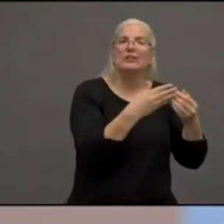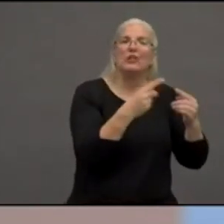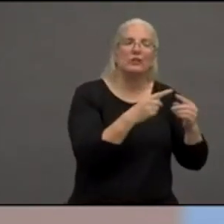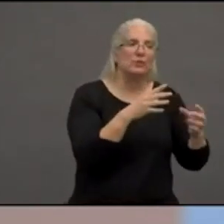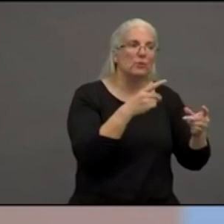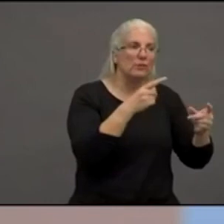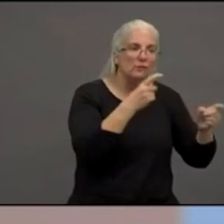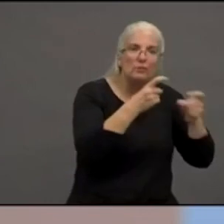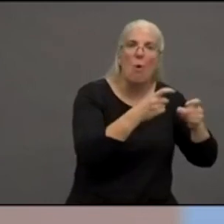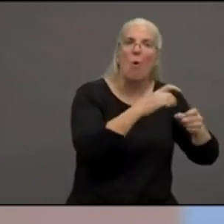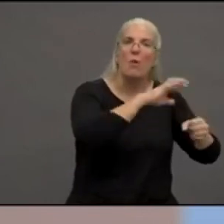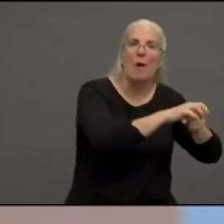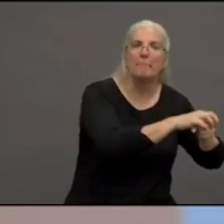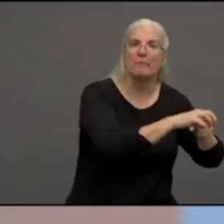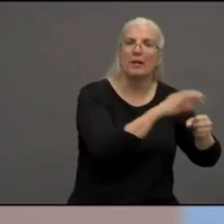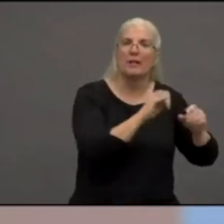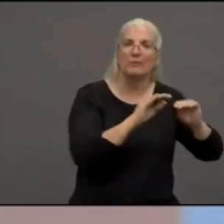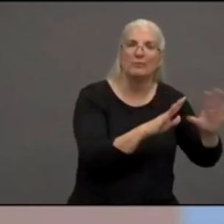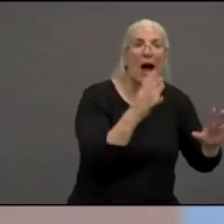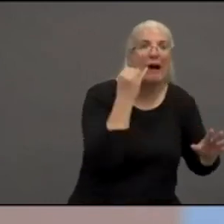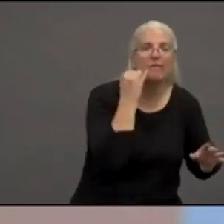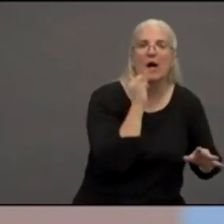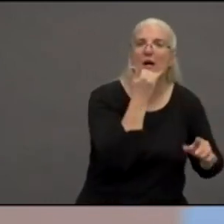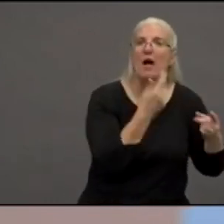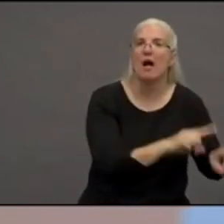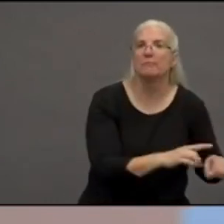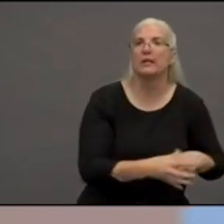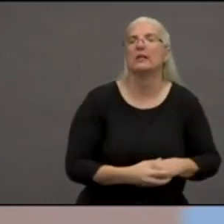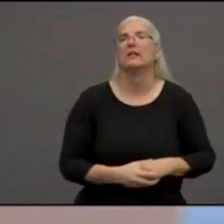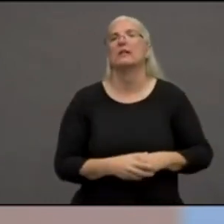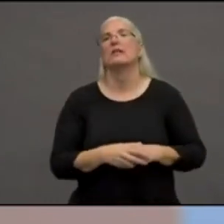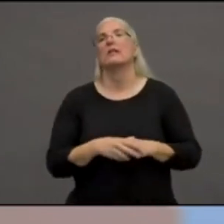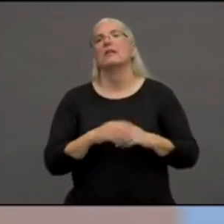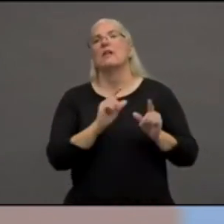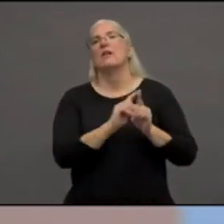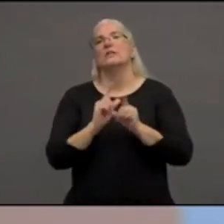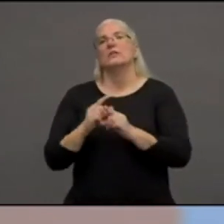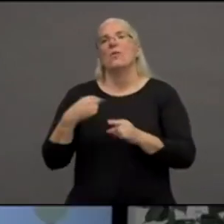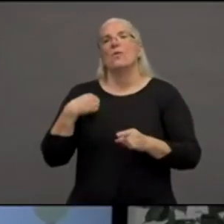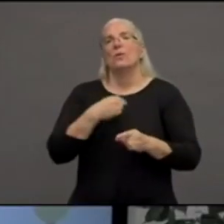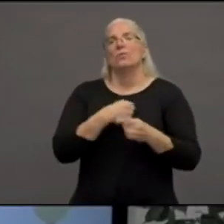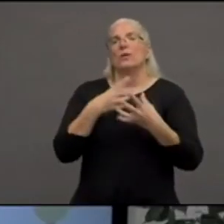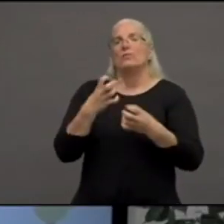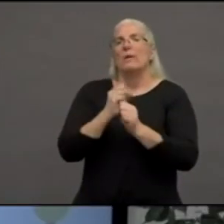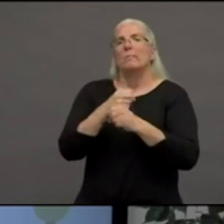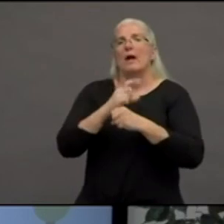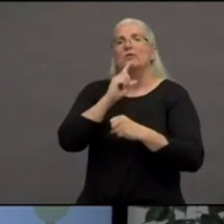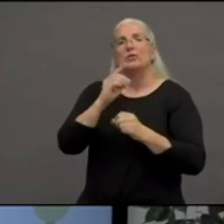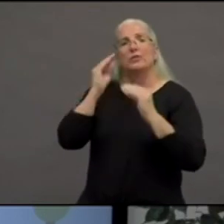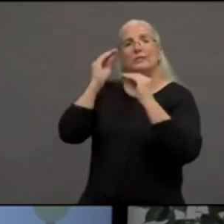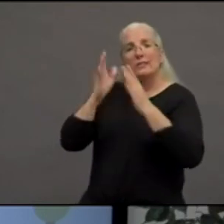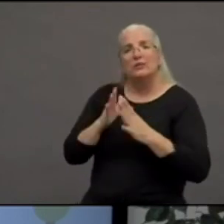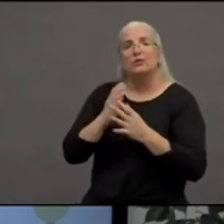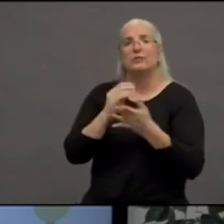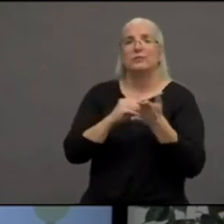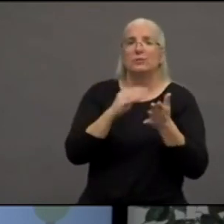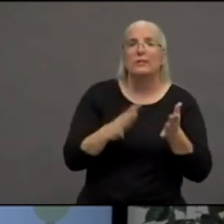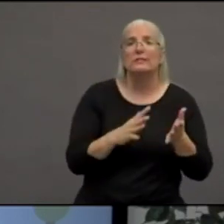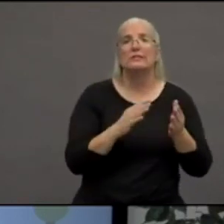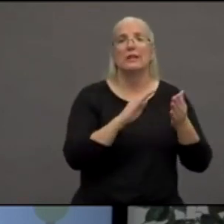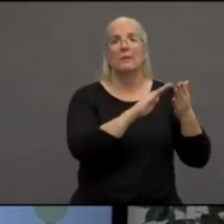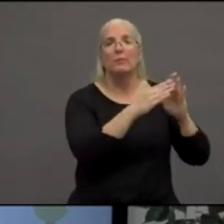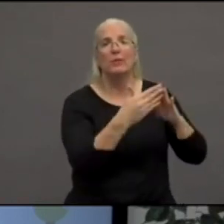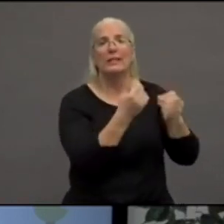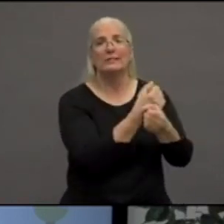a student or staff member that has active COVID-19. So I know that people are going to have